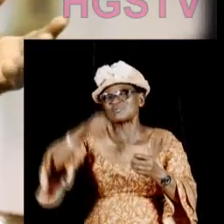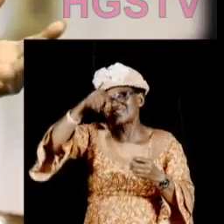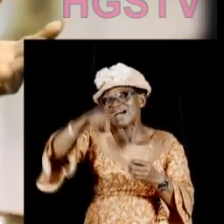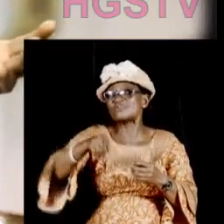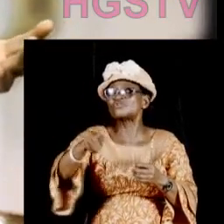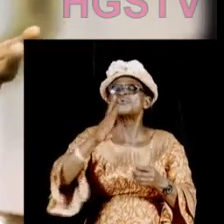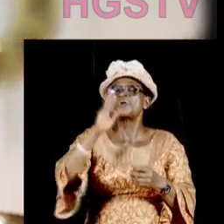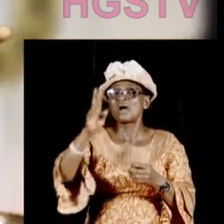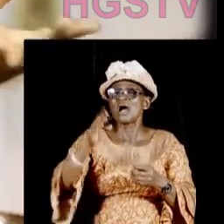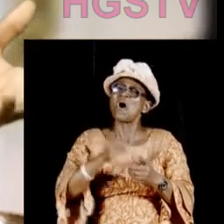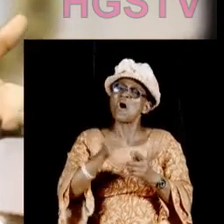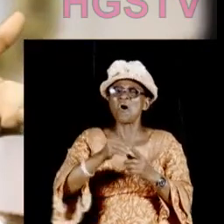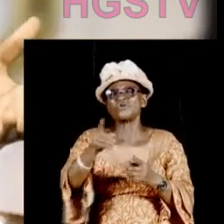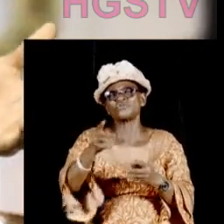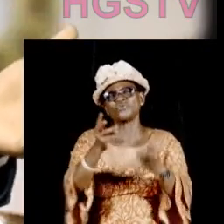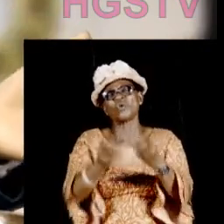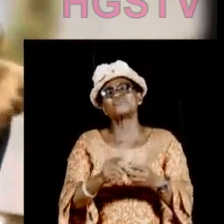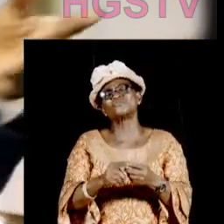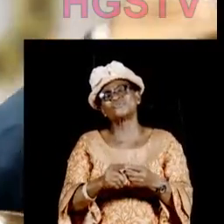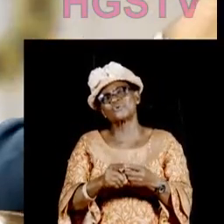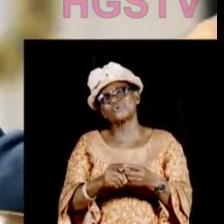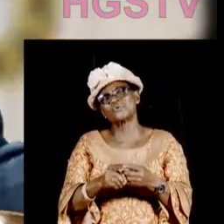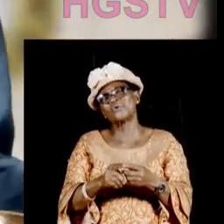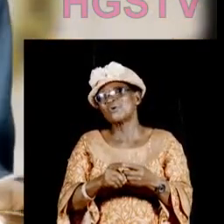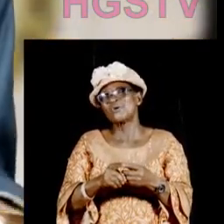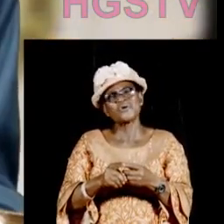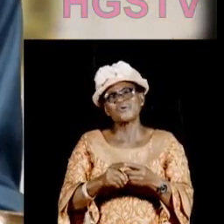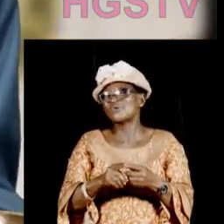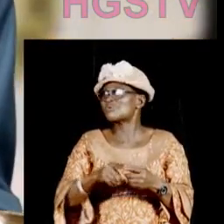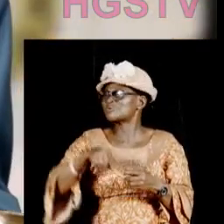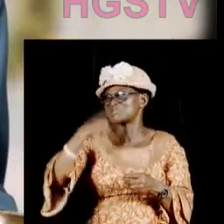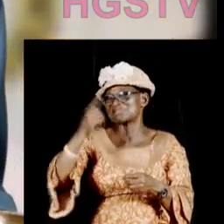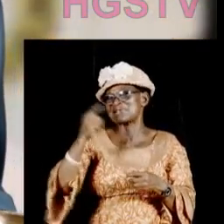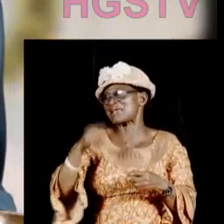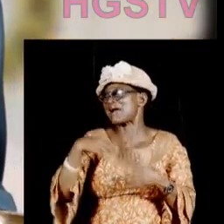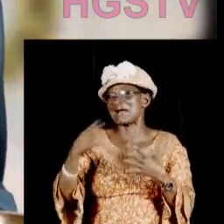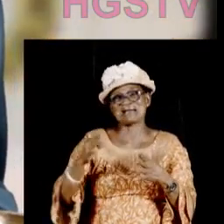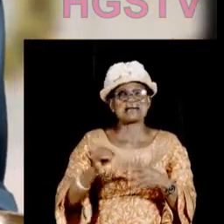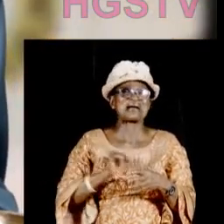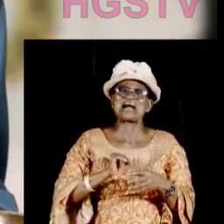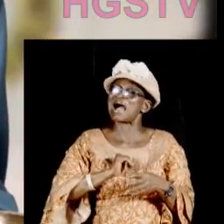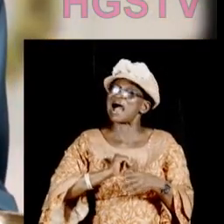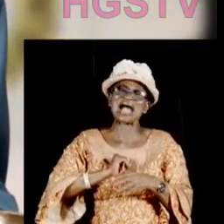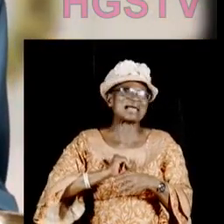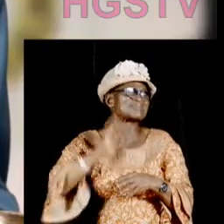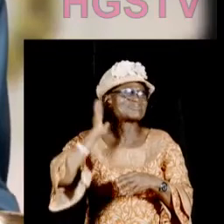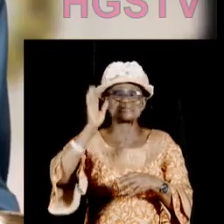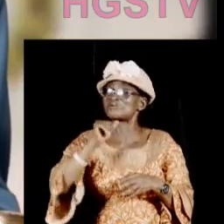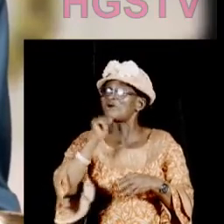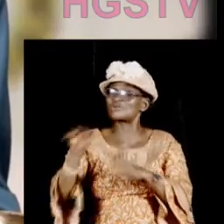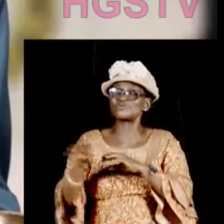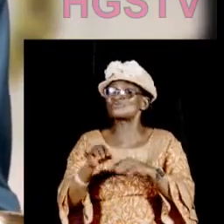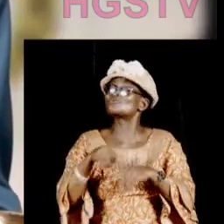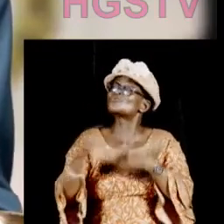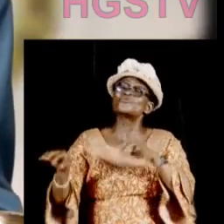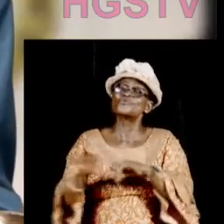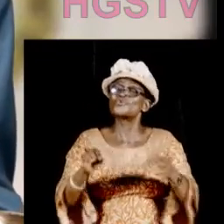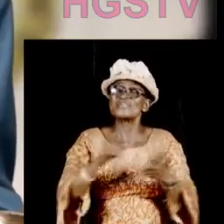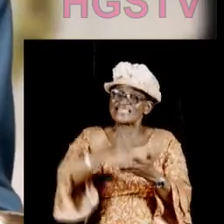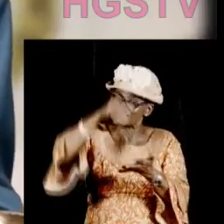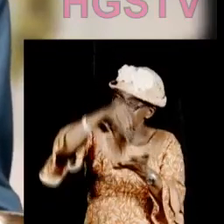of saying, enough is enough. Maybe I better call it quit. Don't lose hope. God is in your